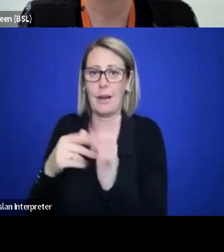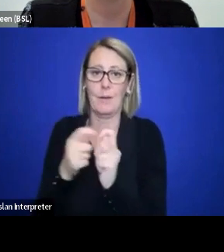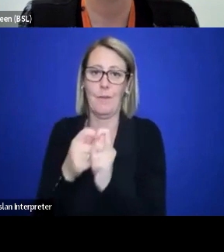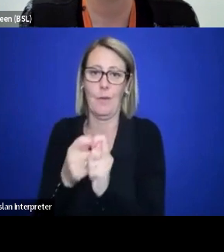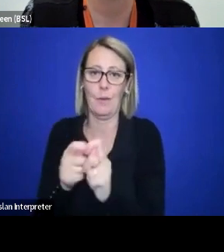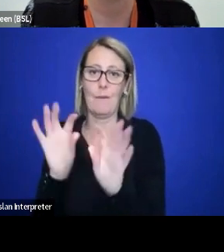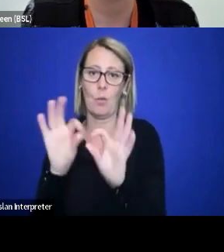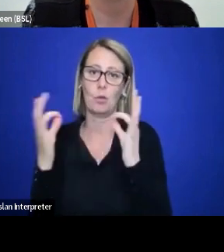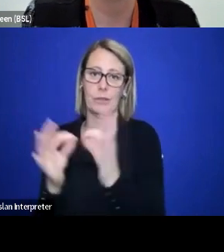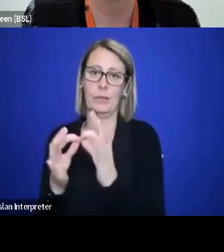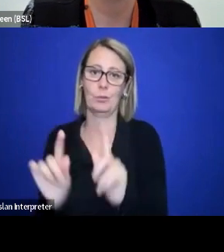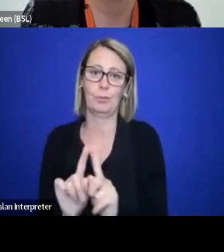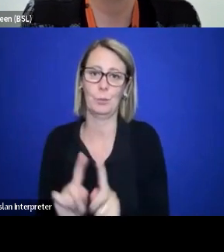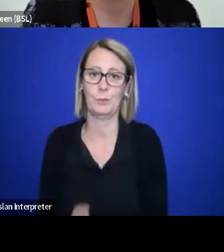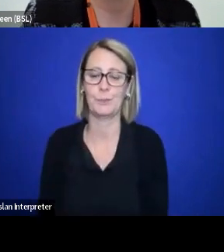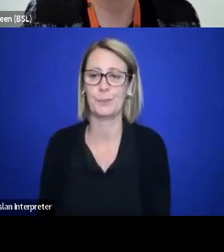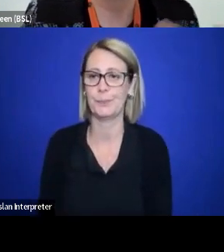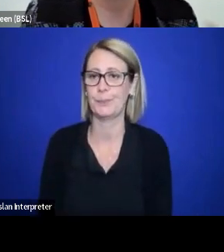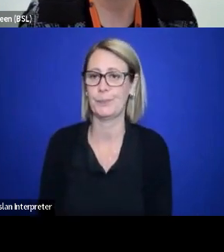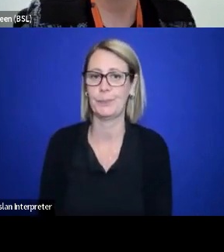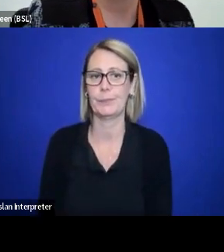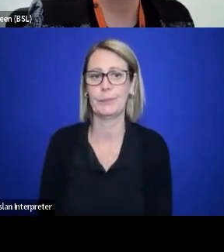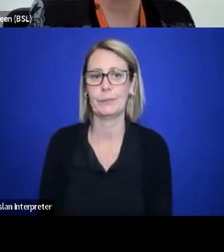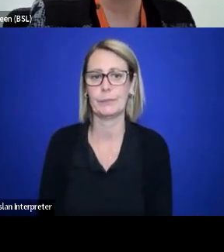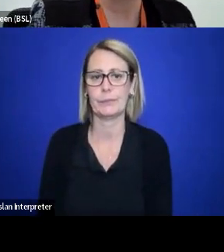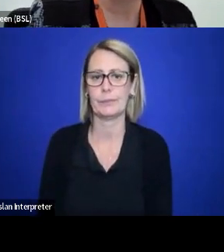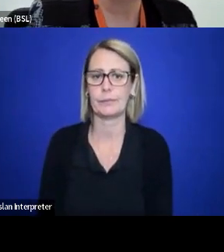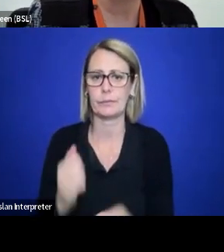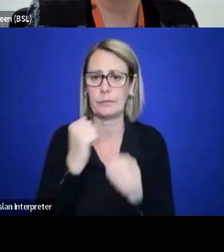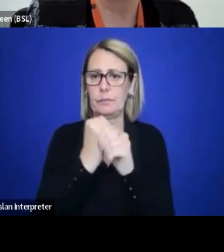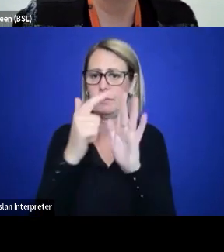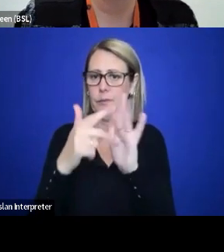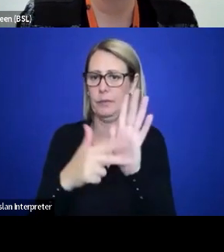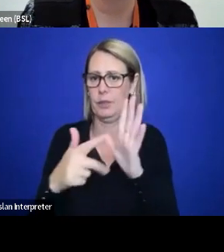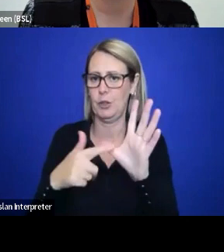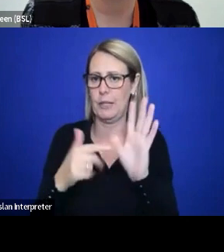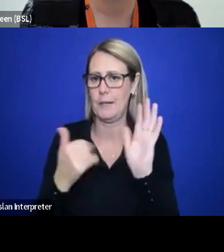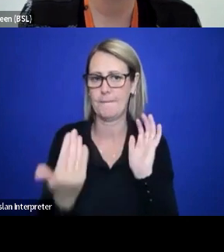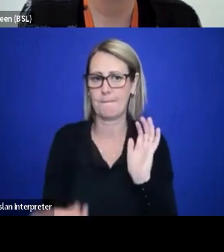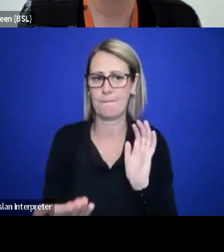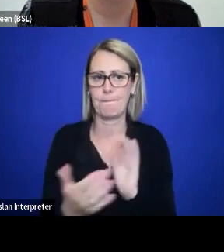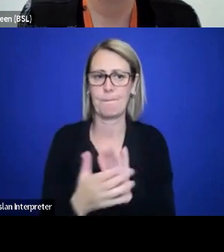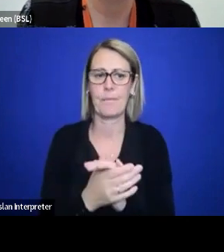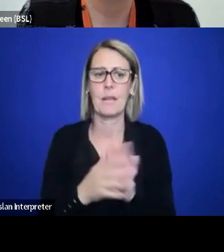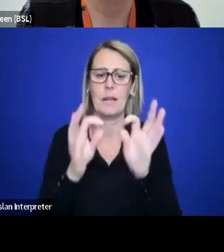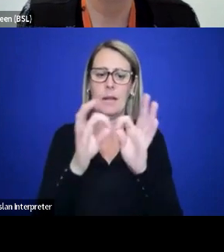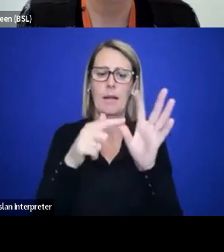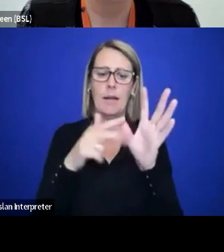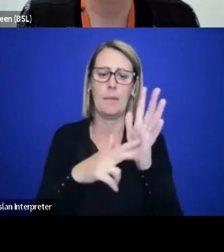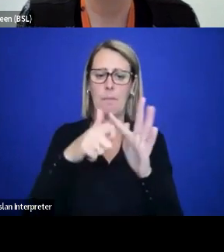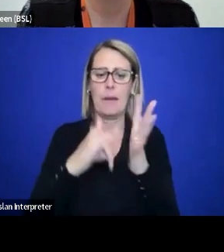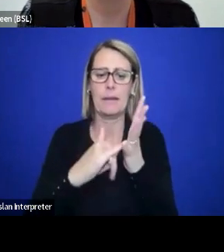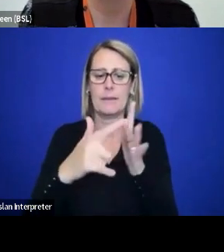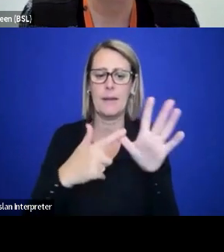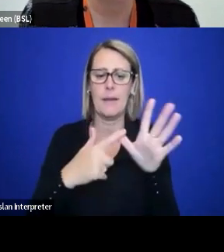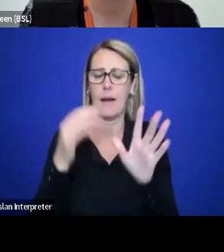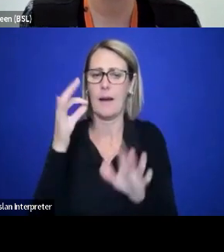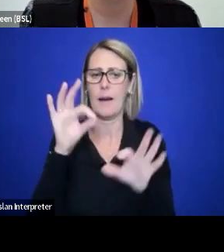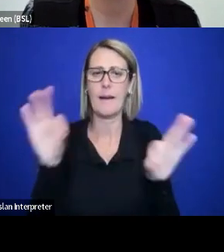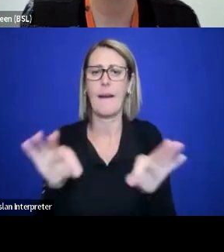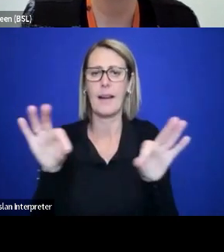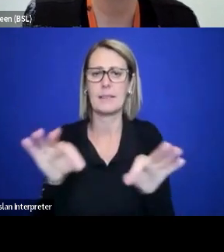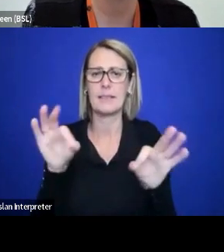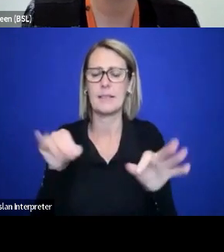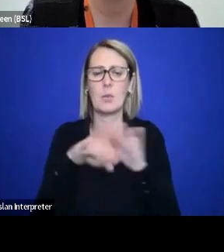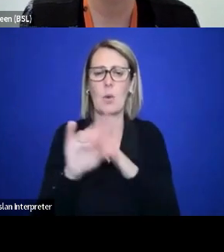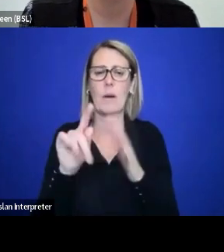for employers as well. So Gina, throwing to you now. So Banksia Gardens has been, one of our local partners